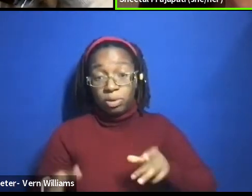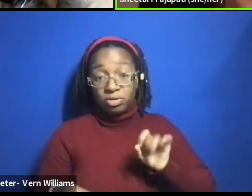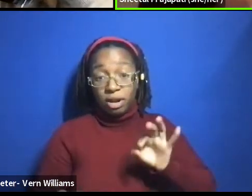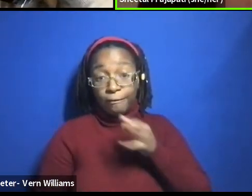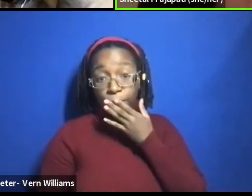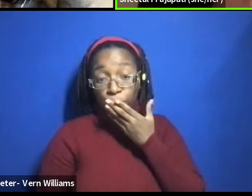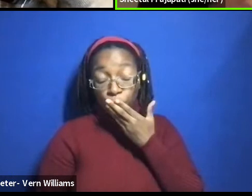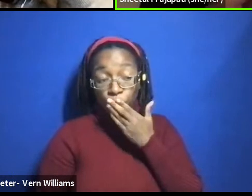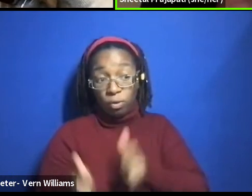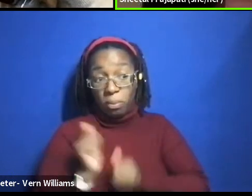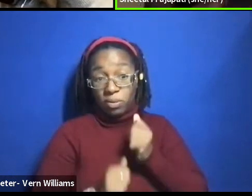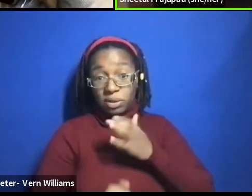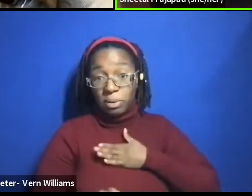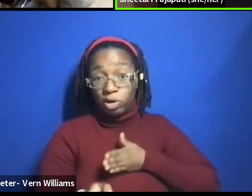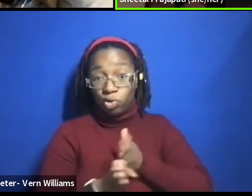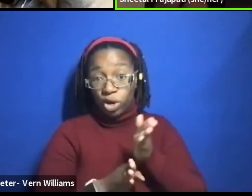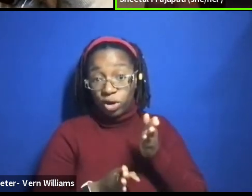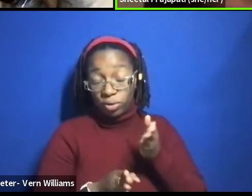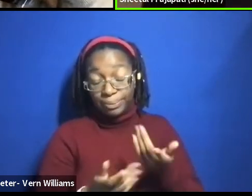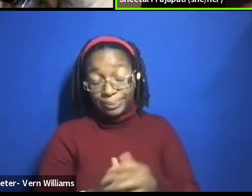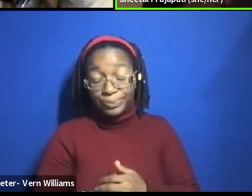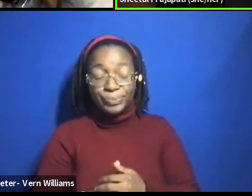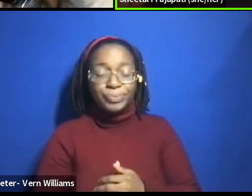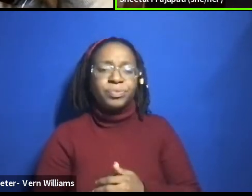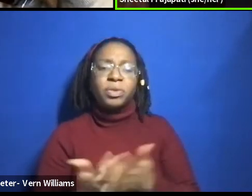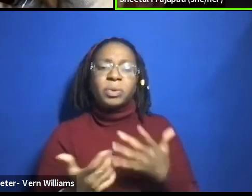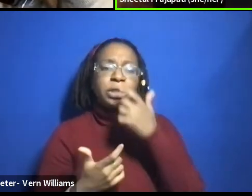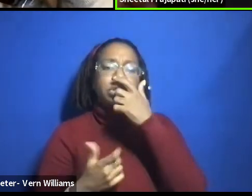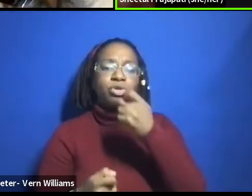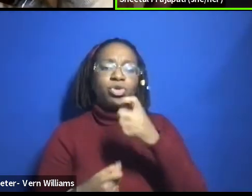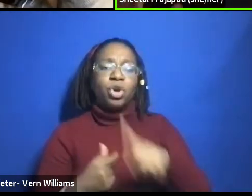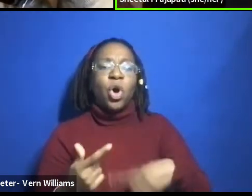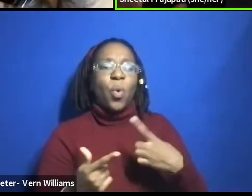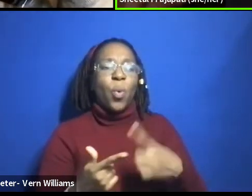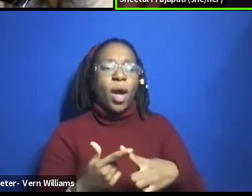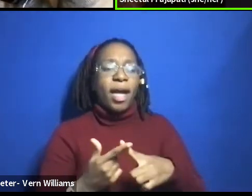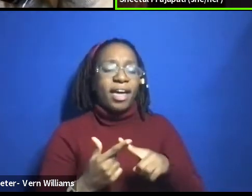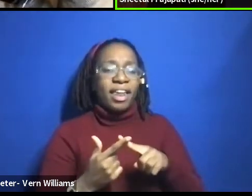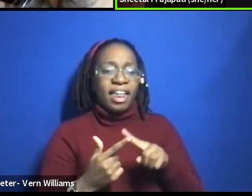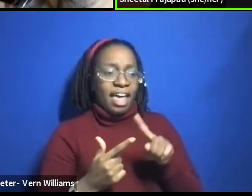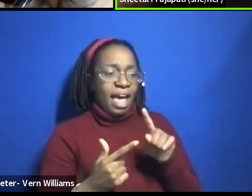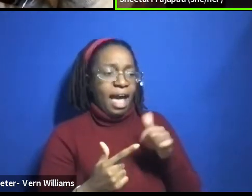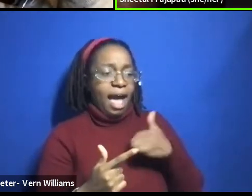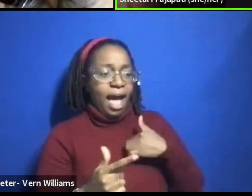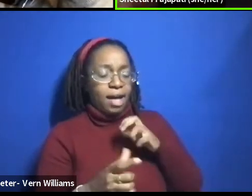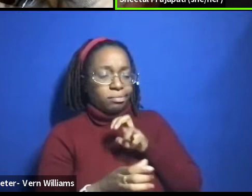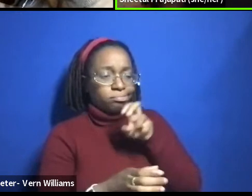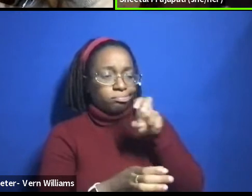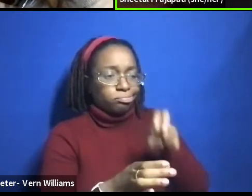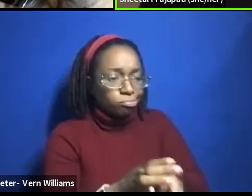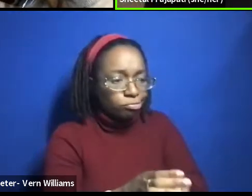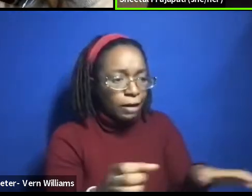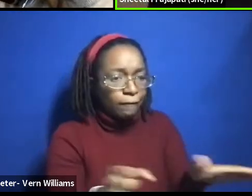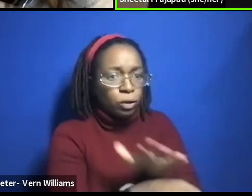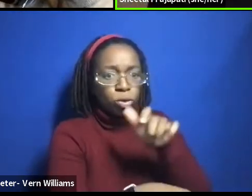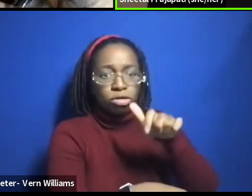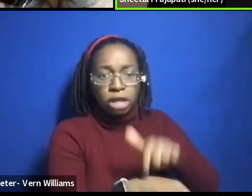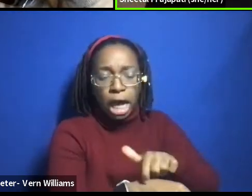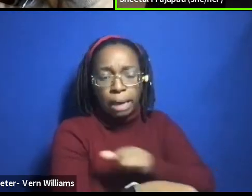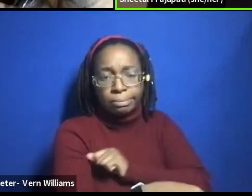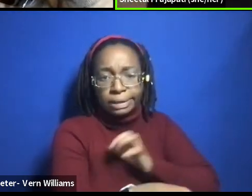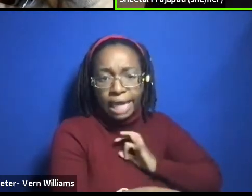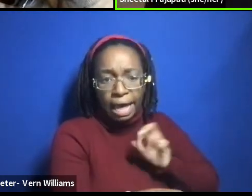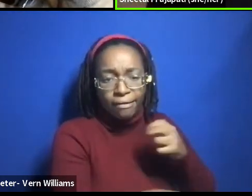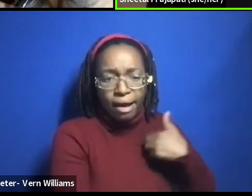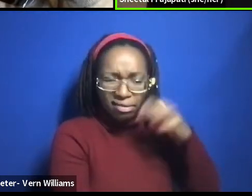career. And what's been interesting that once I moved out of the structure of working in organizations full-time, I still work with